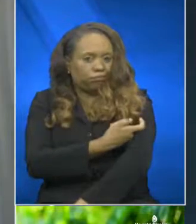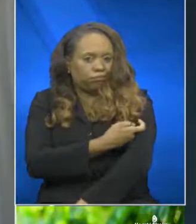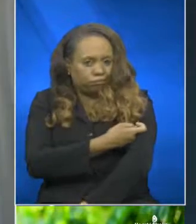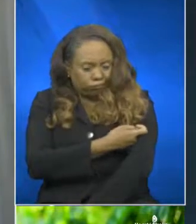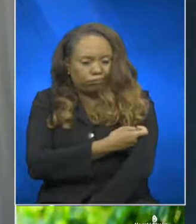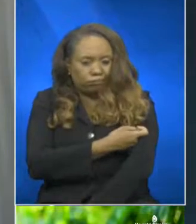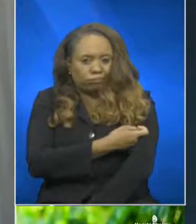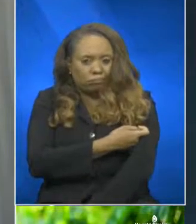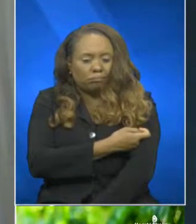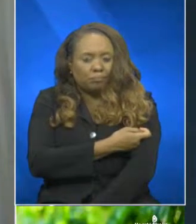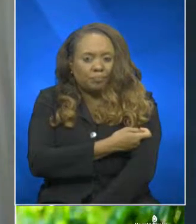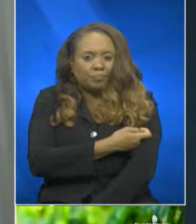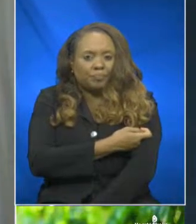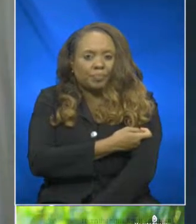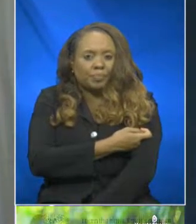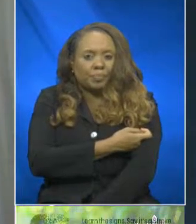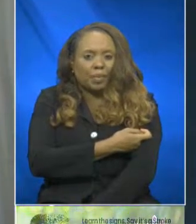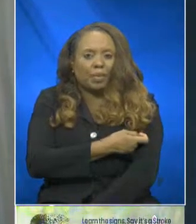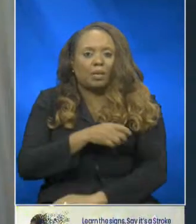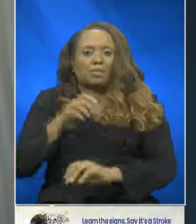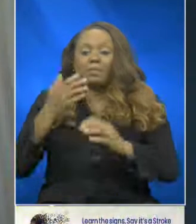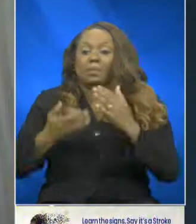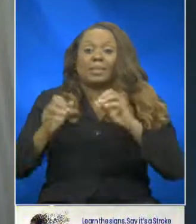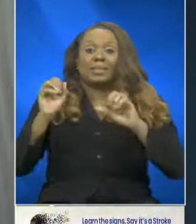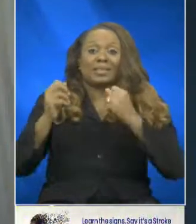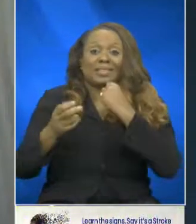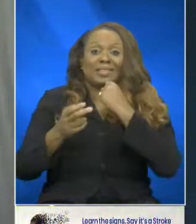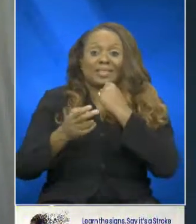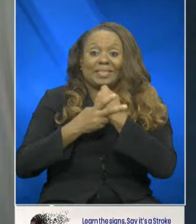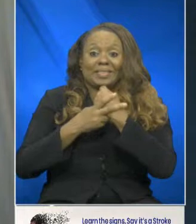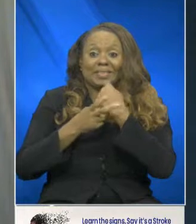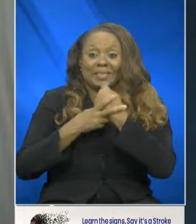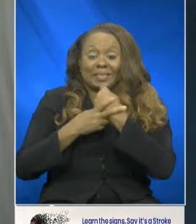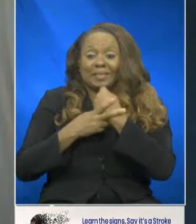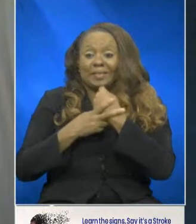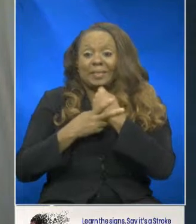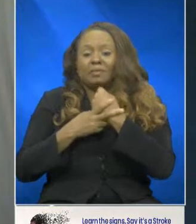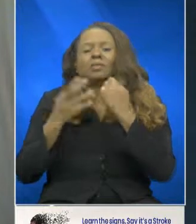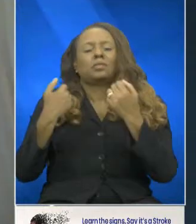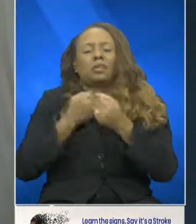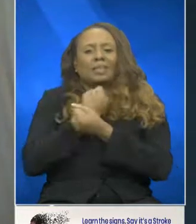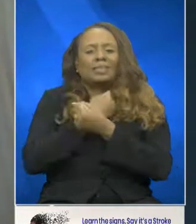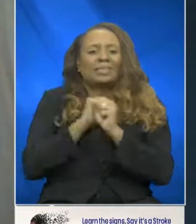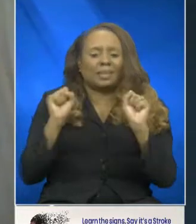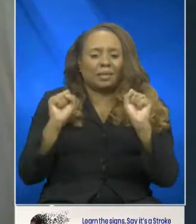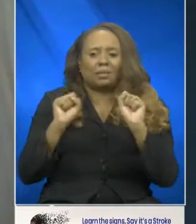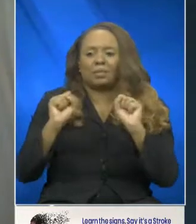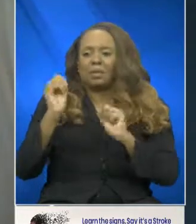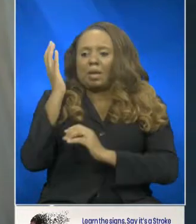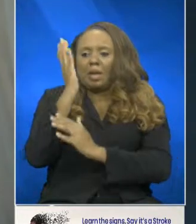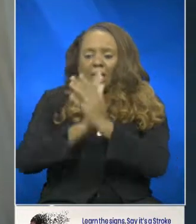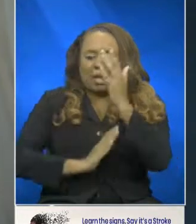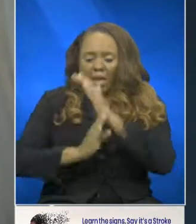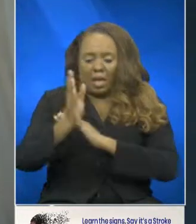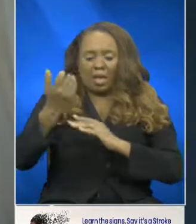tissue, you can actually save and maybe even reverse some of the neurological or the